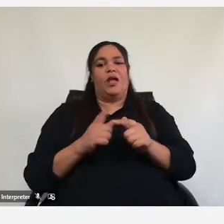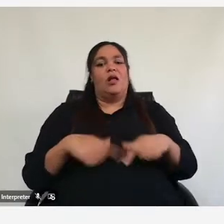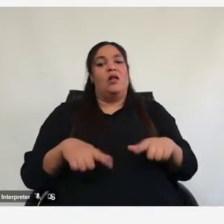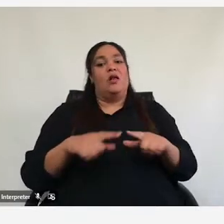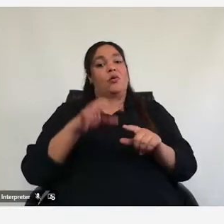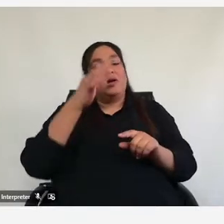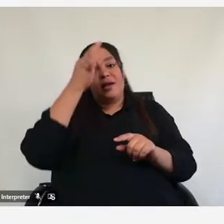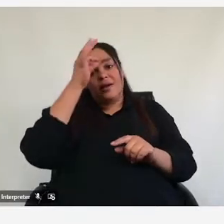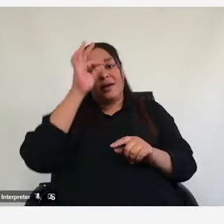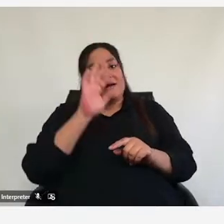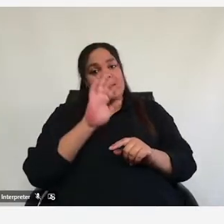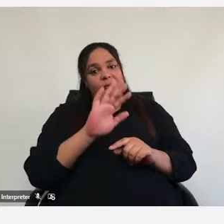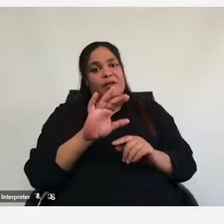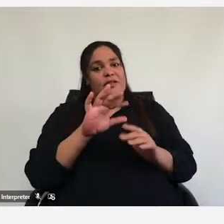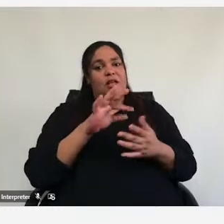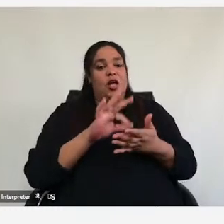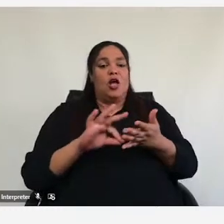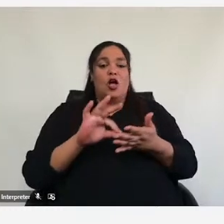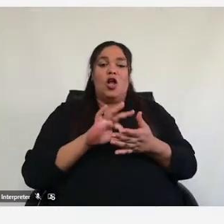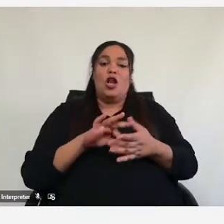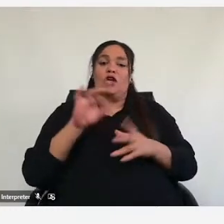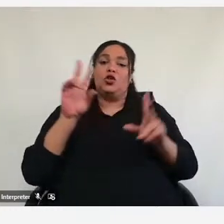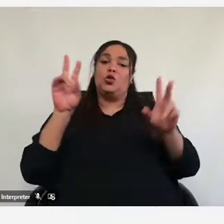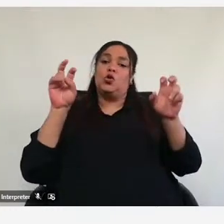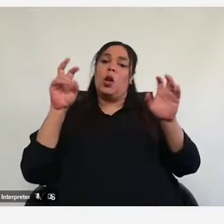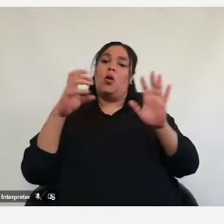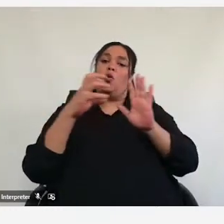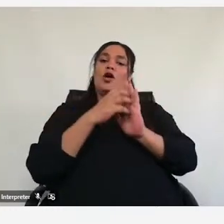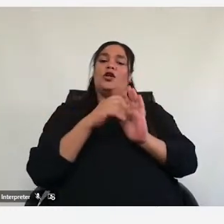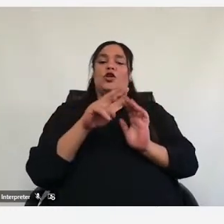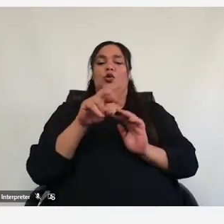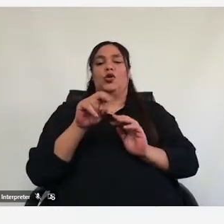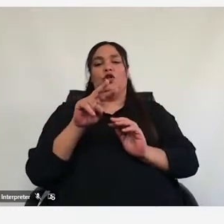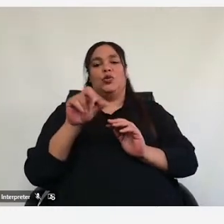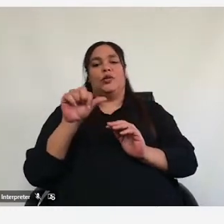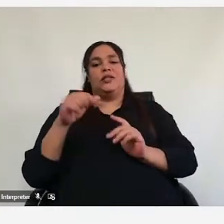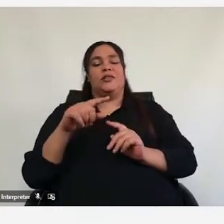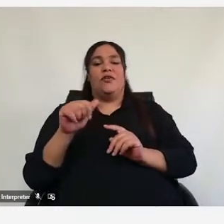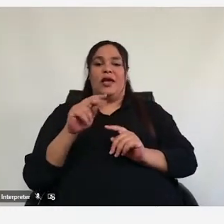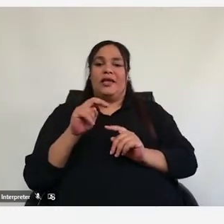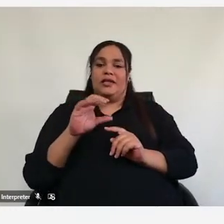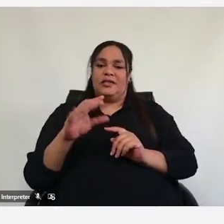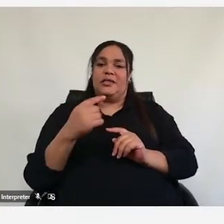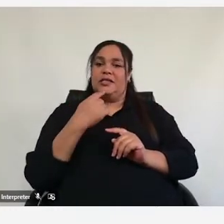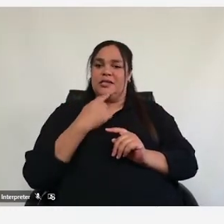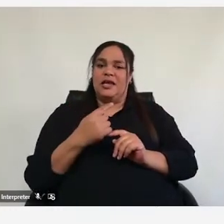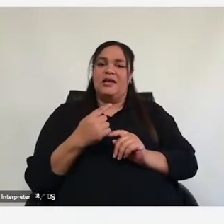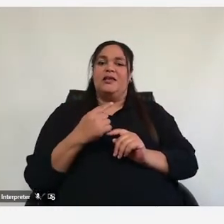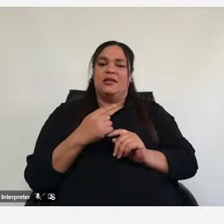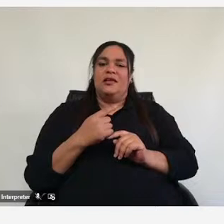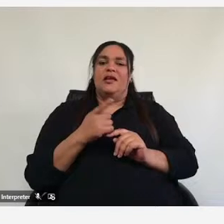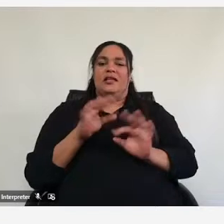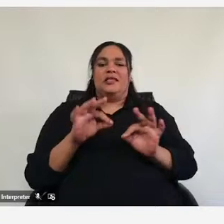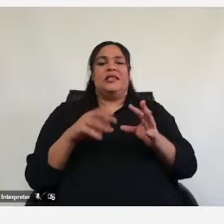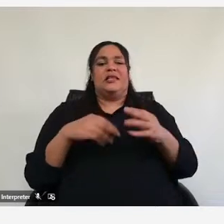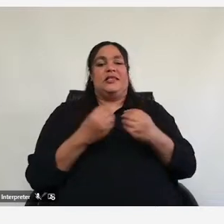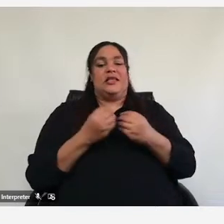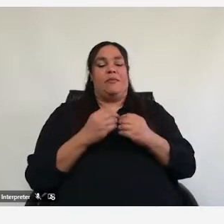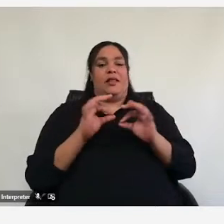government election slogan in 2026 for the ANC is likely to be something like